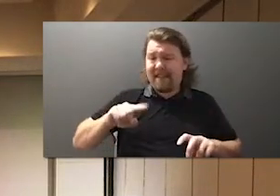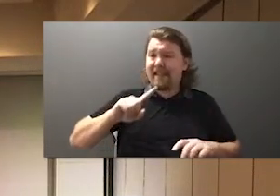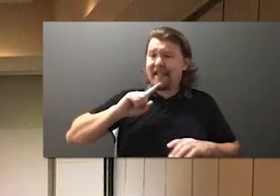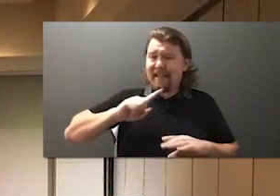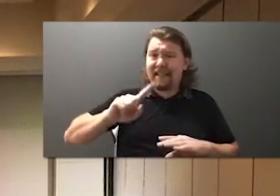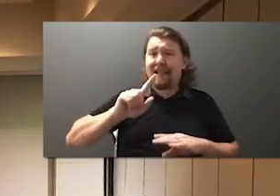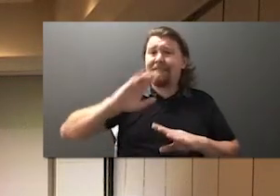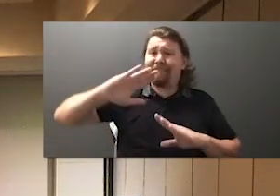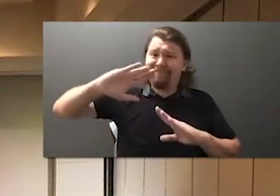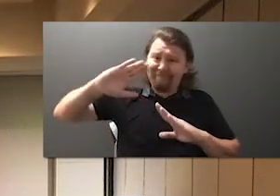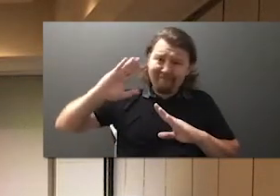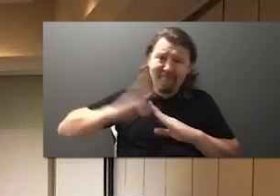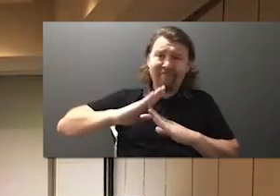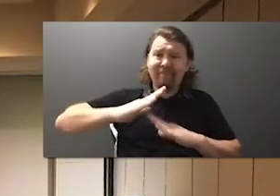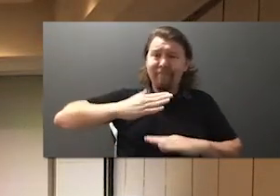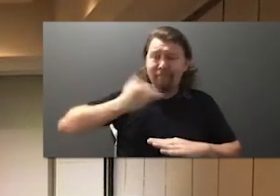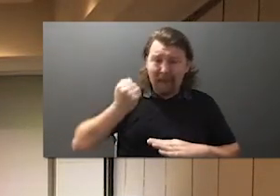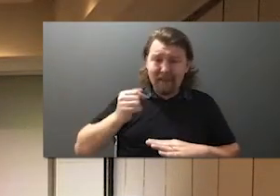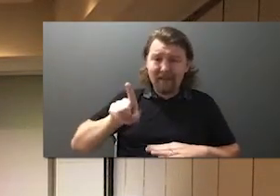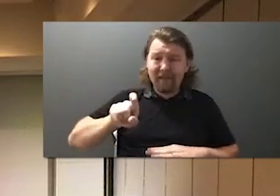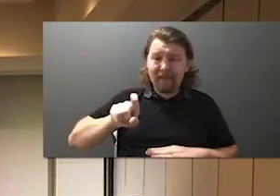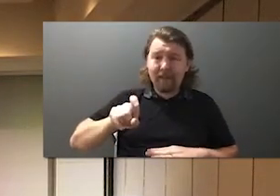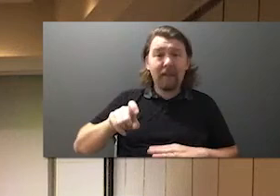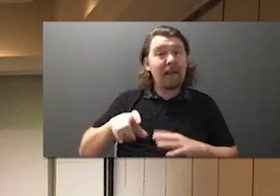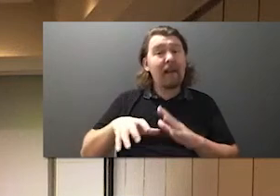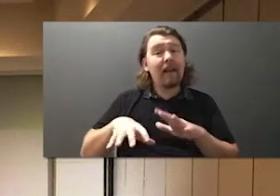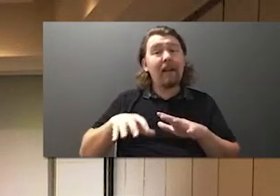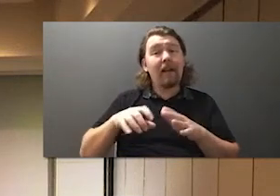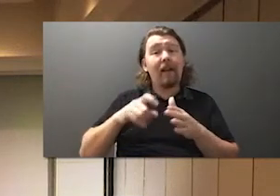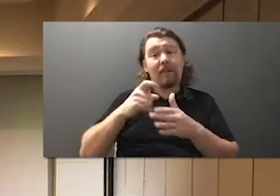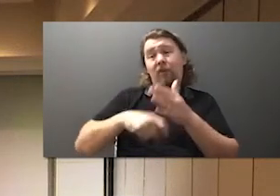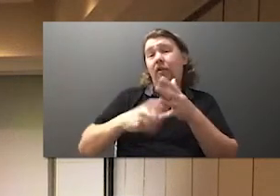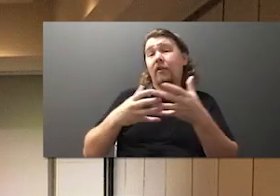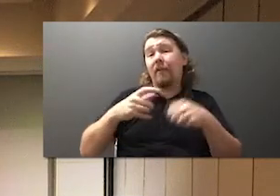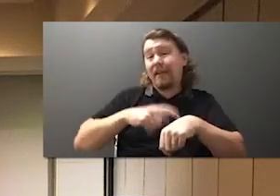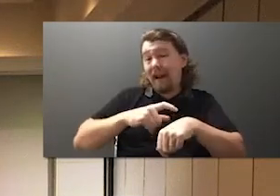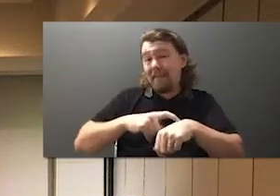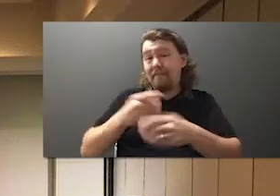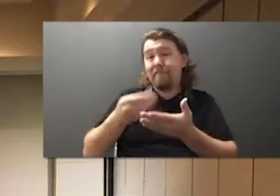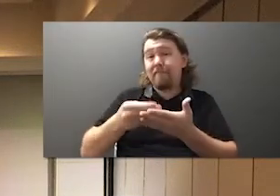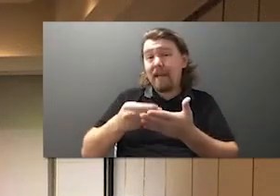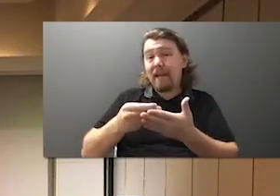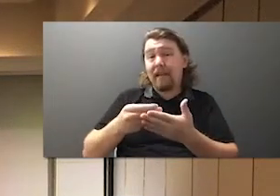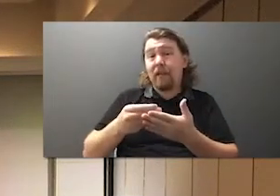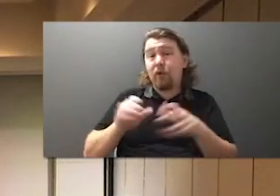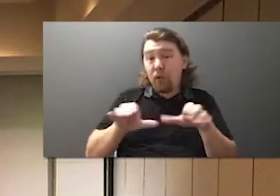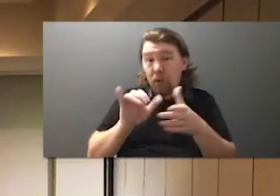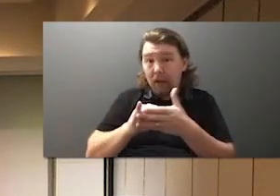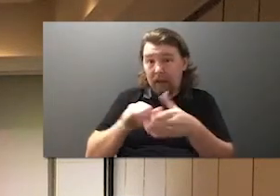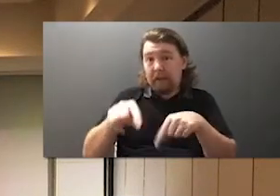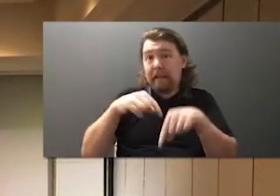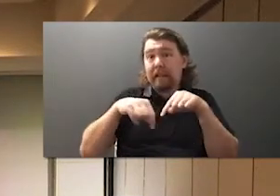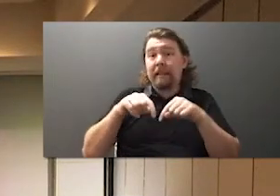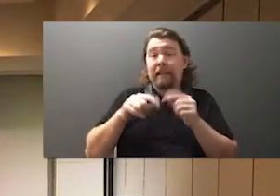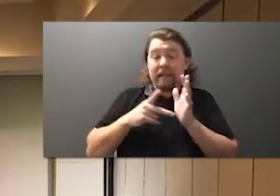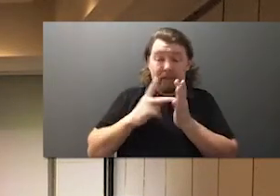best of the best of the best? And it's cost a lot of time and it's cost a lot of money by taking steps back